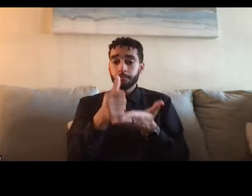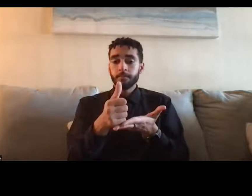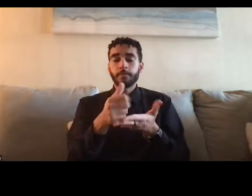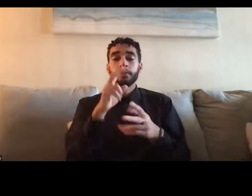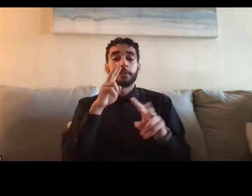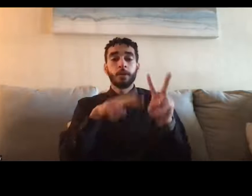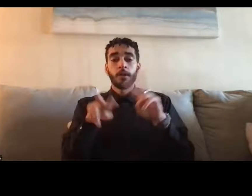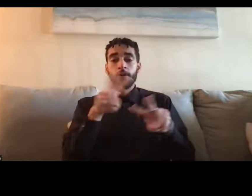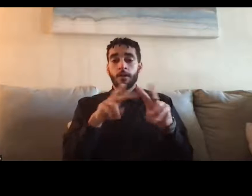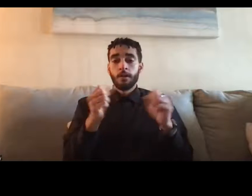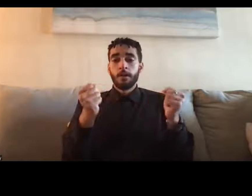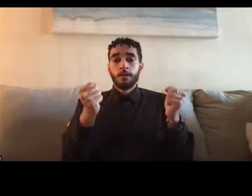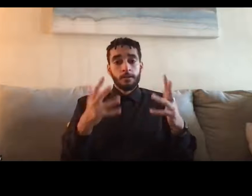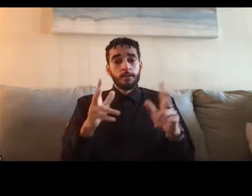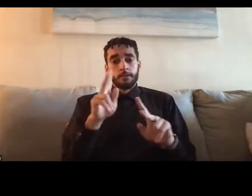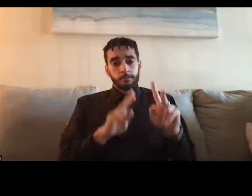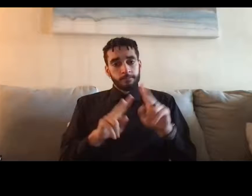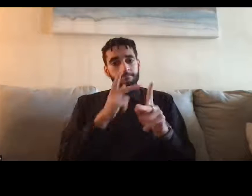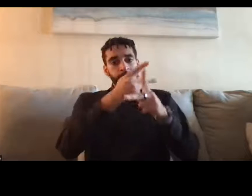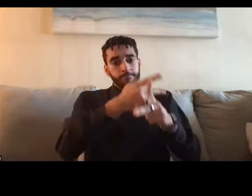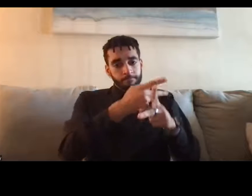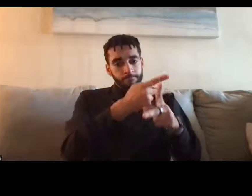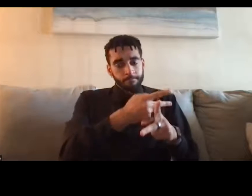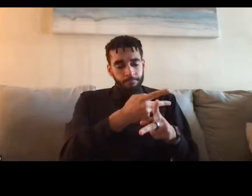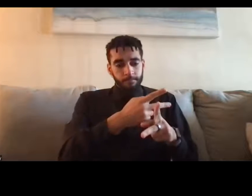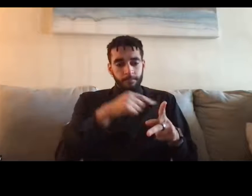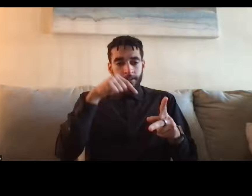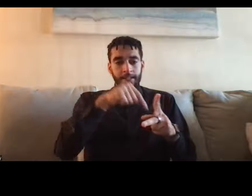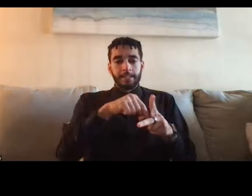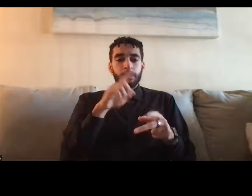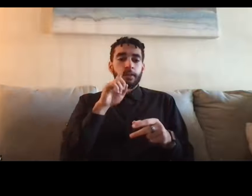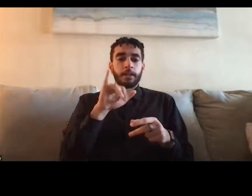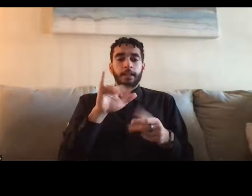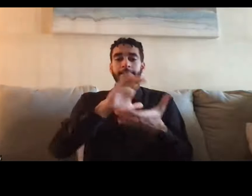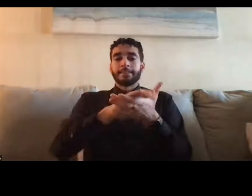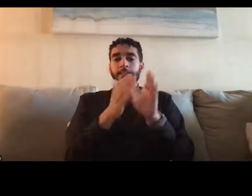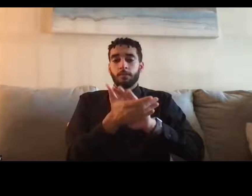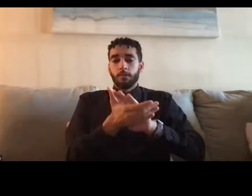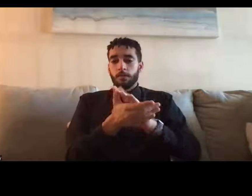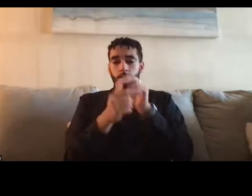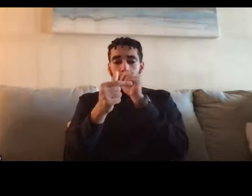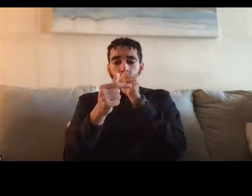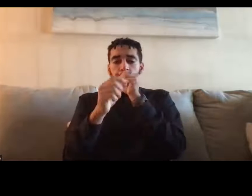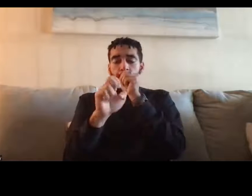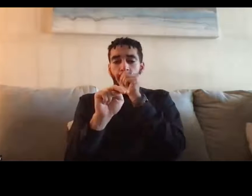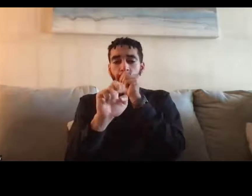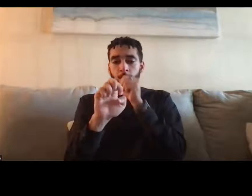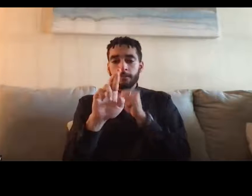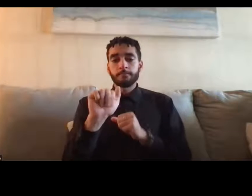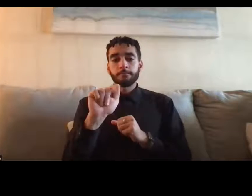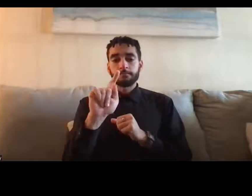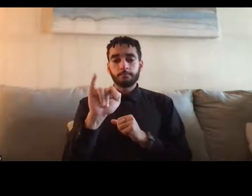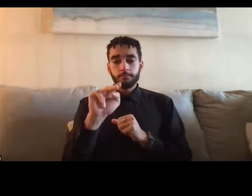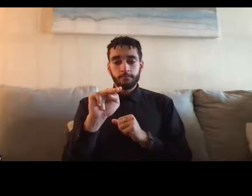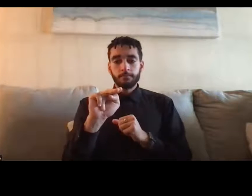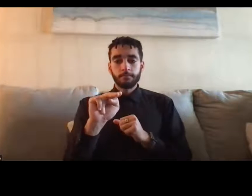how many people who are caring for someone are in that sandwich generation. So it really strikes me that I think there's a